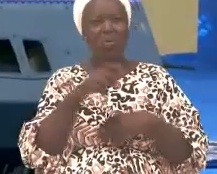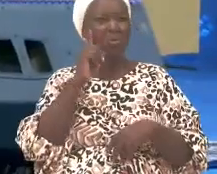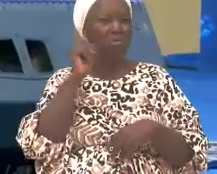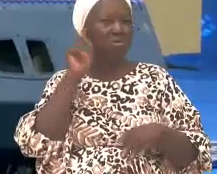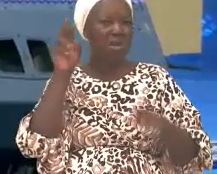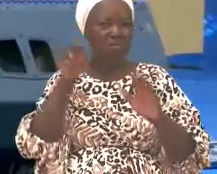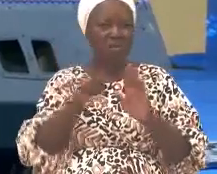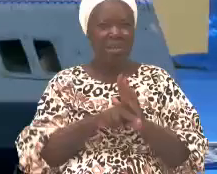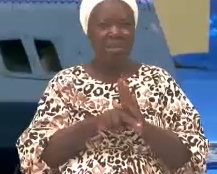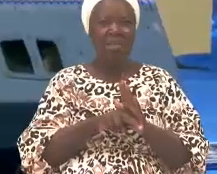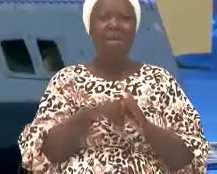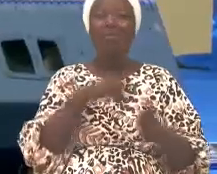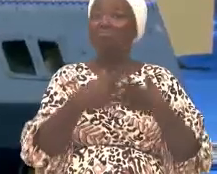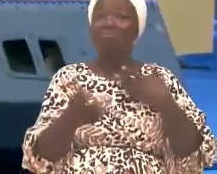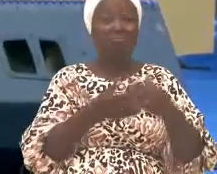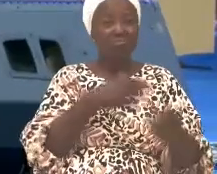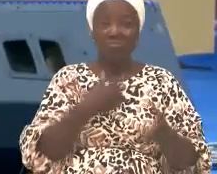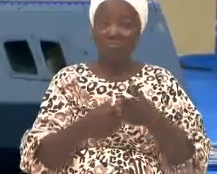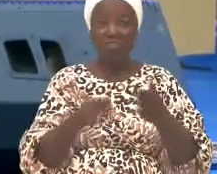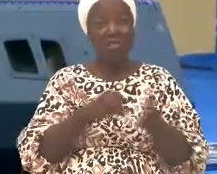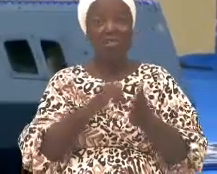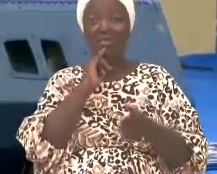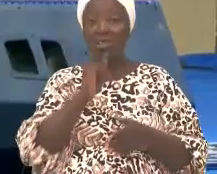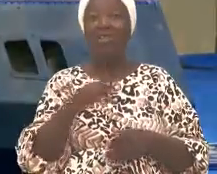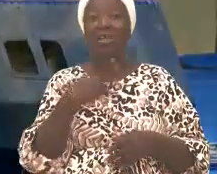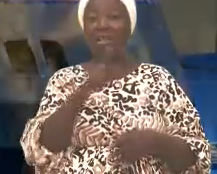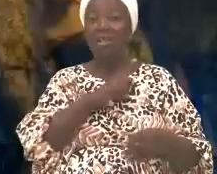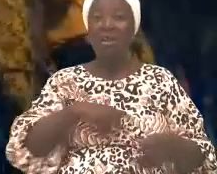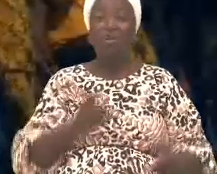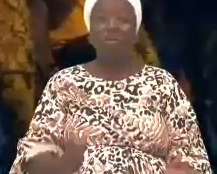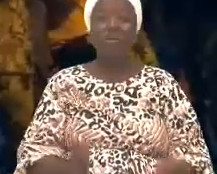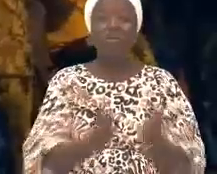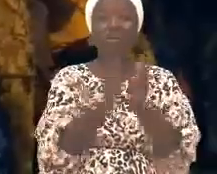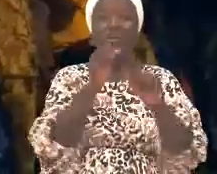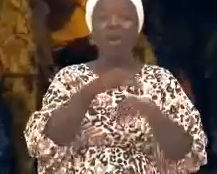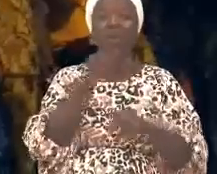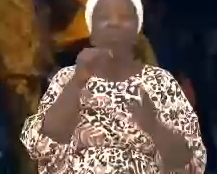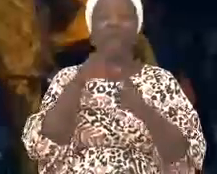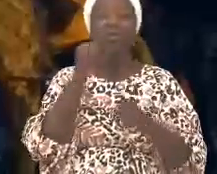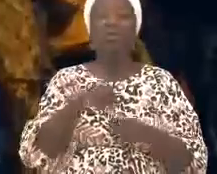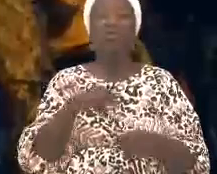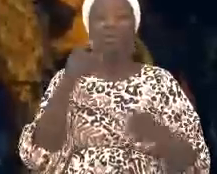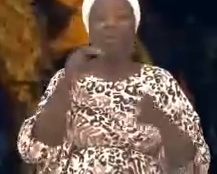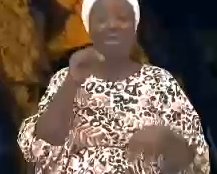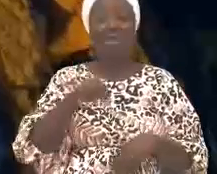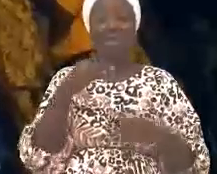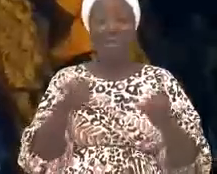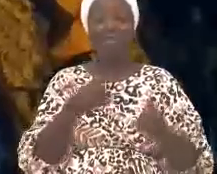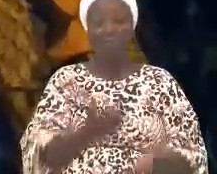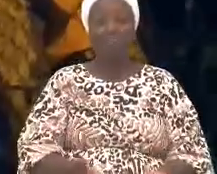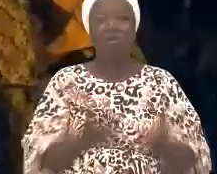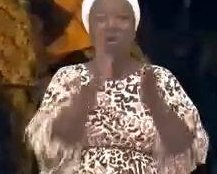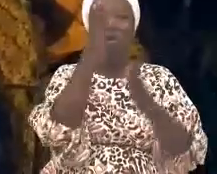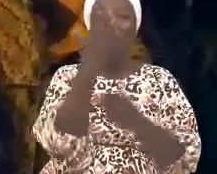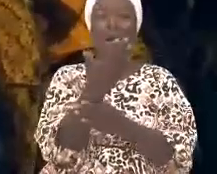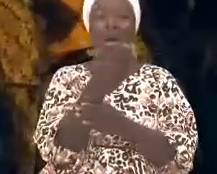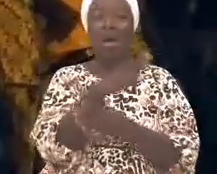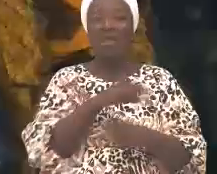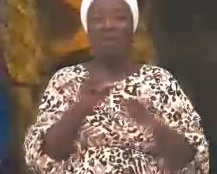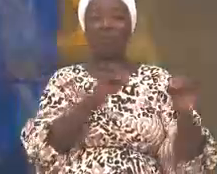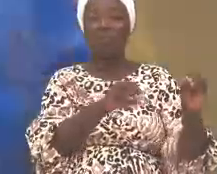is, the Lord is going to meet you at the point of your need now. You raise up one hand and you lay the